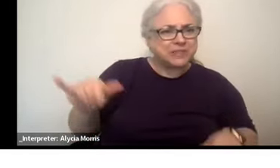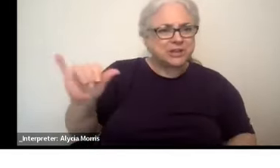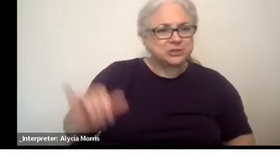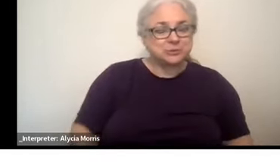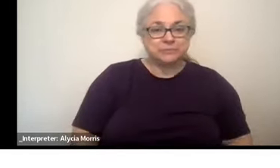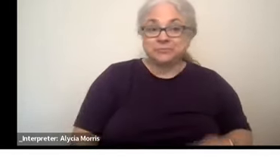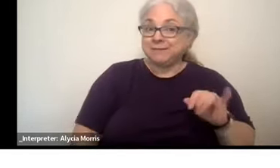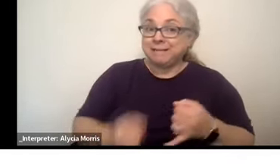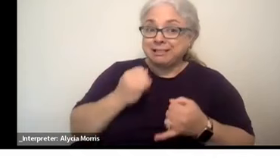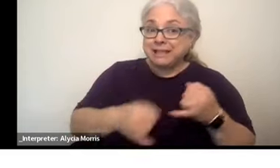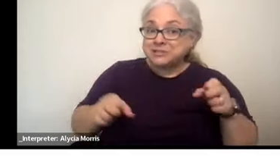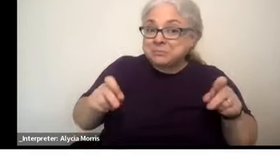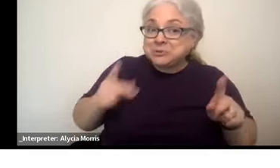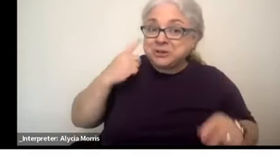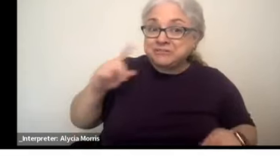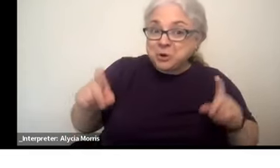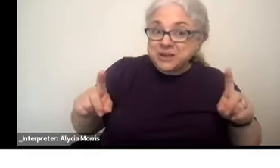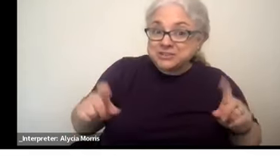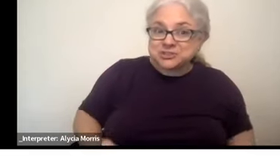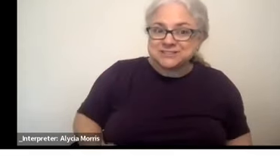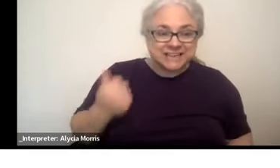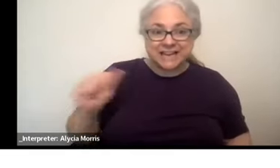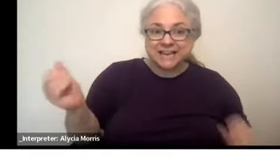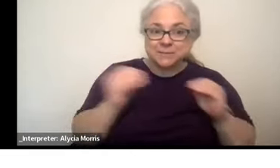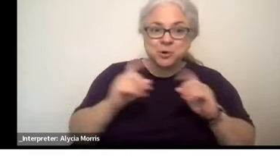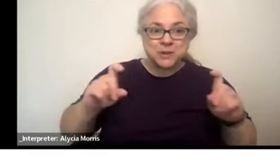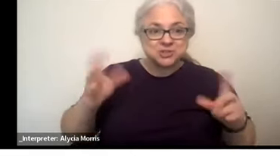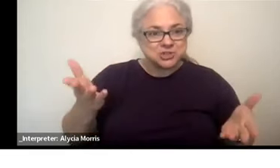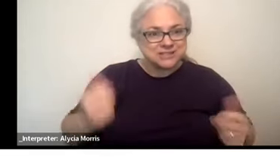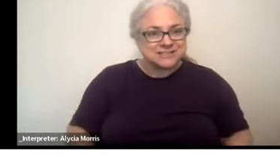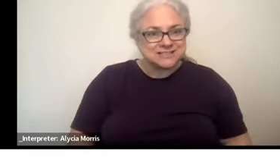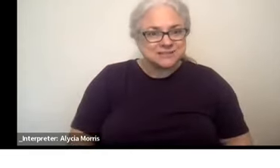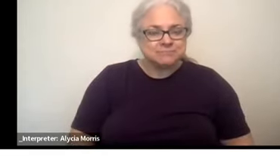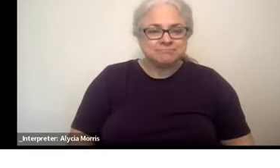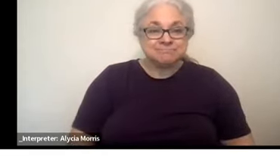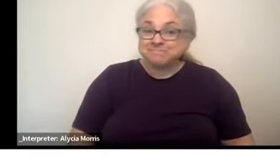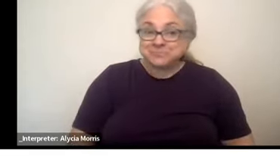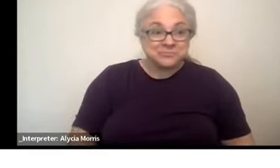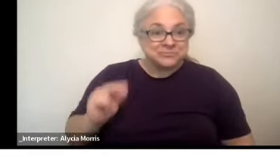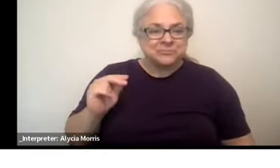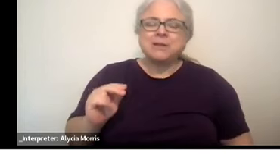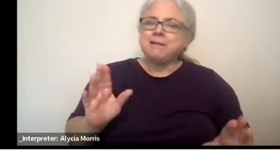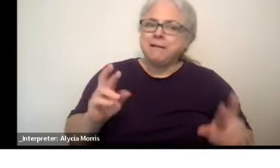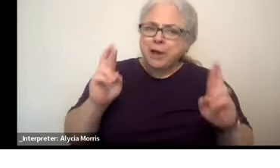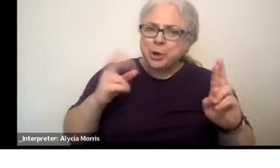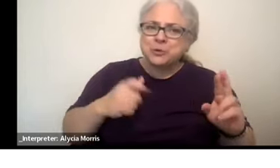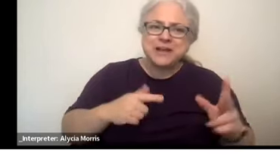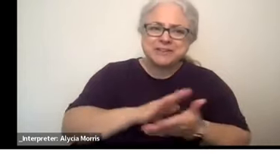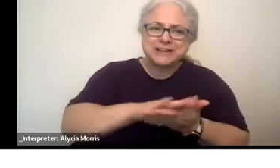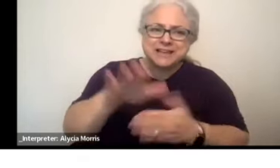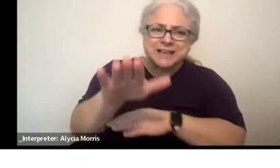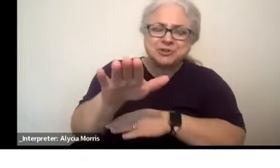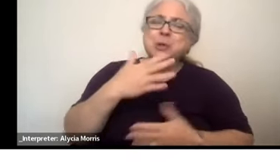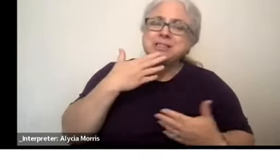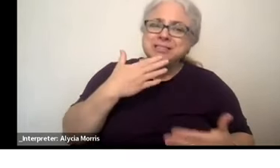Last chance. Any more questions? Well, I hope you have a very pleasant afternoon, and thank you for taking